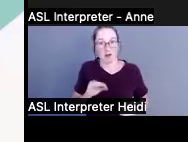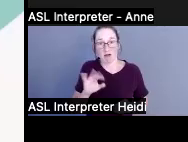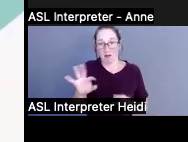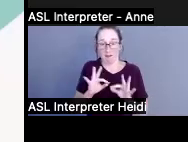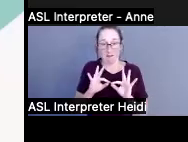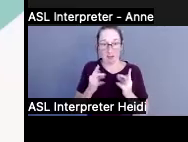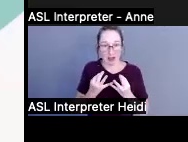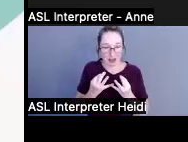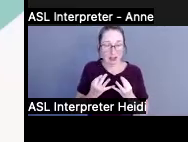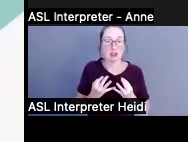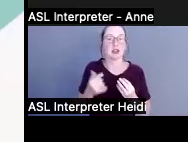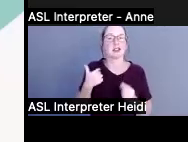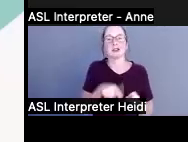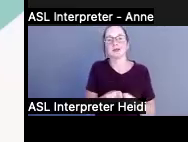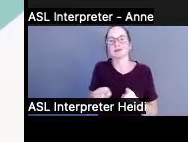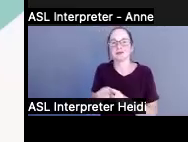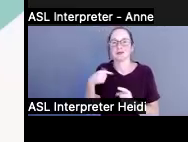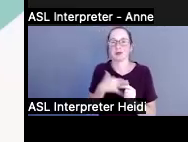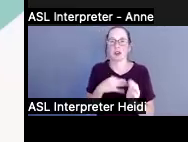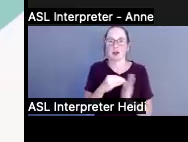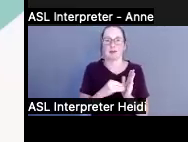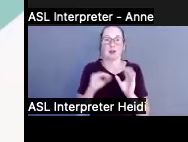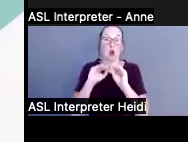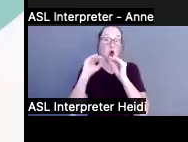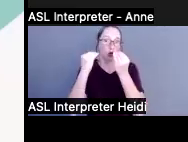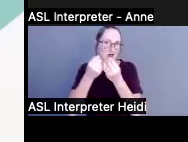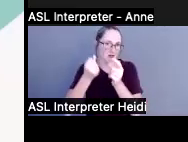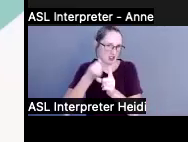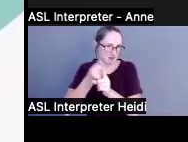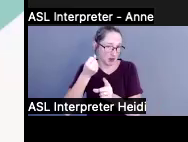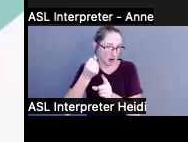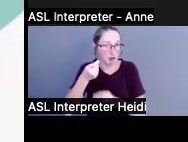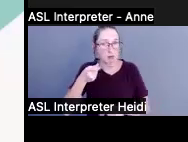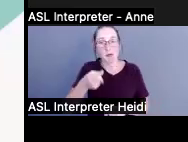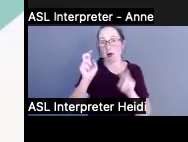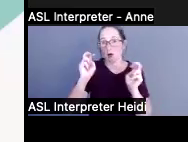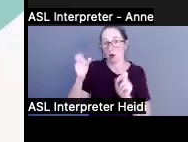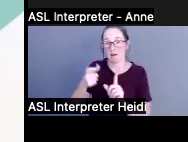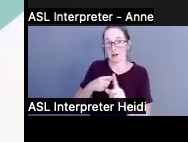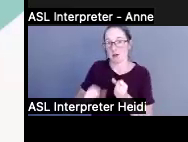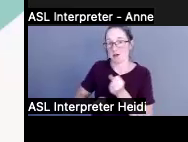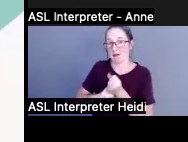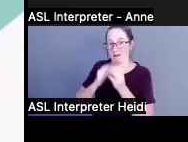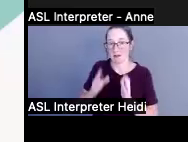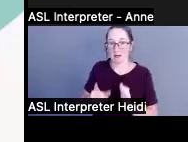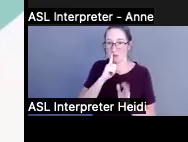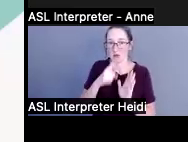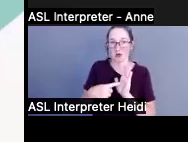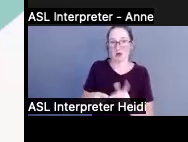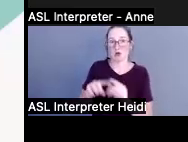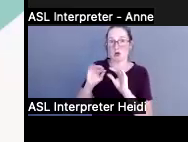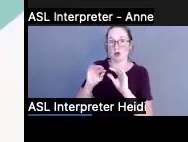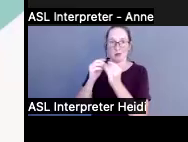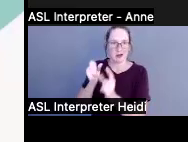families, we also wanted to document the organizational impact. And this is a quote from an advocate that speaks to the